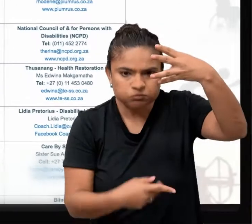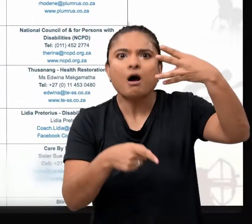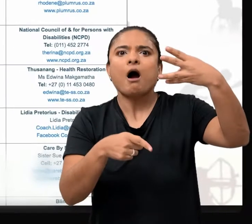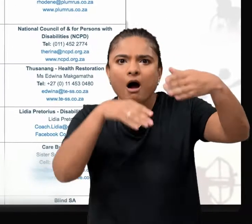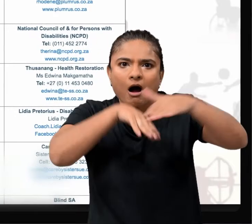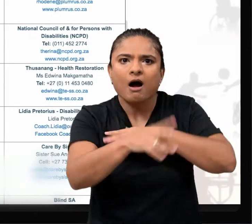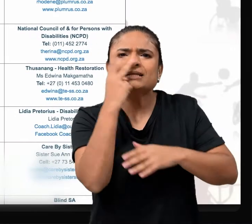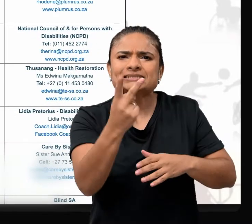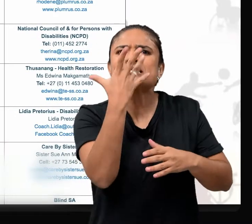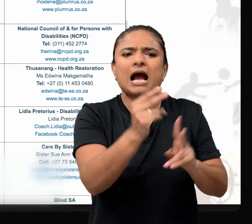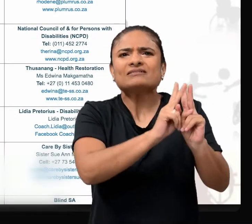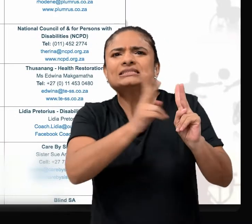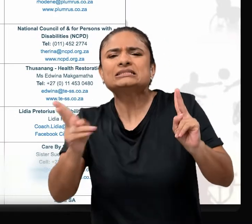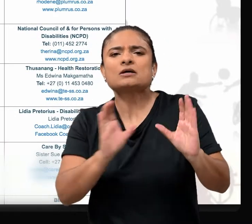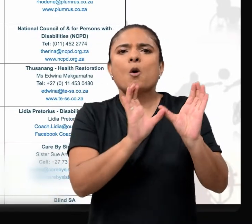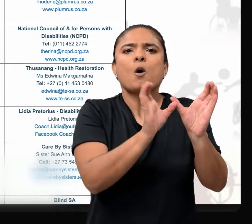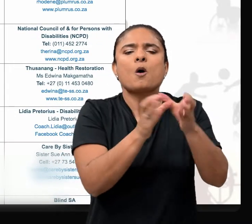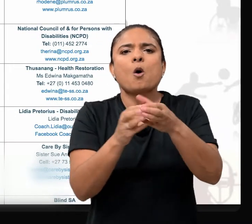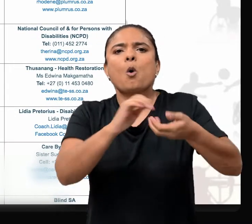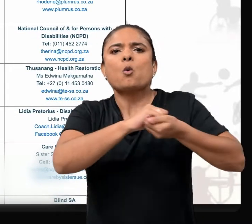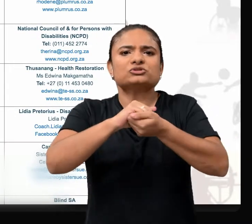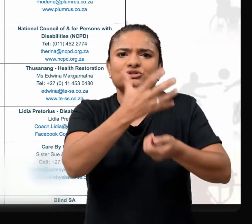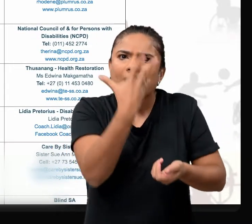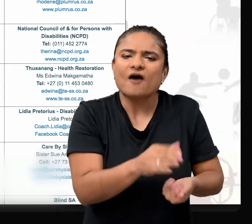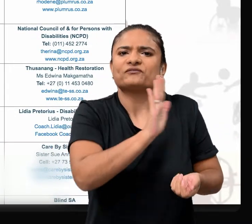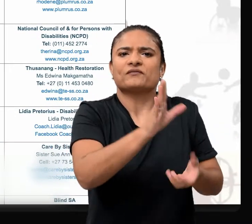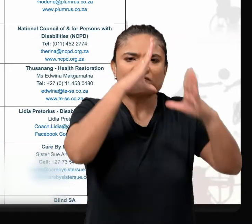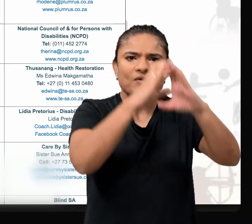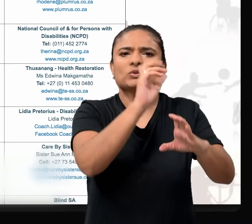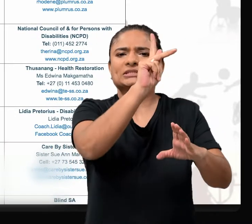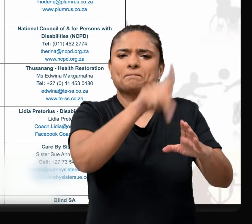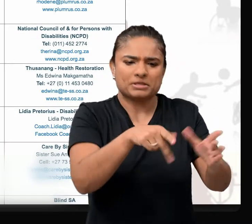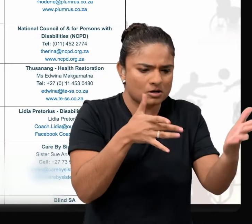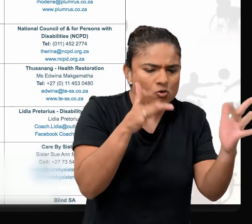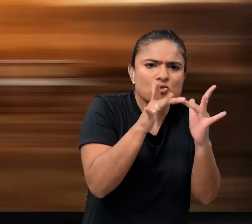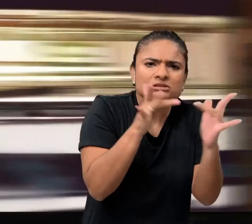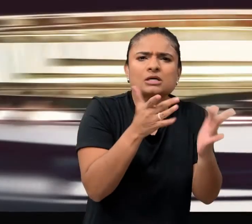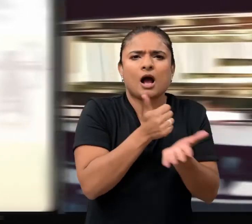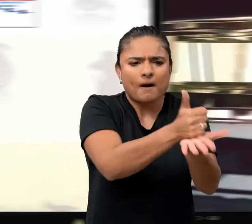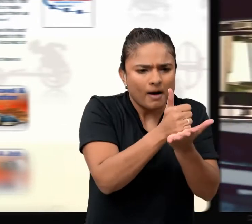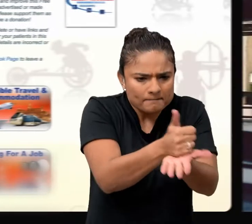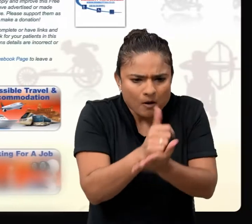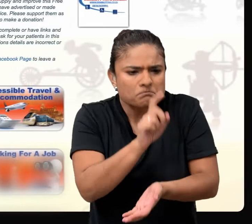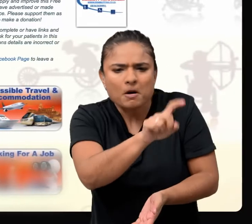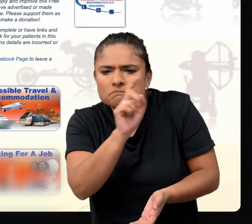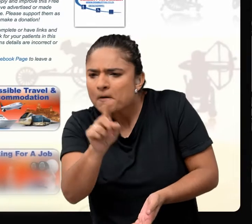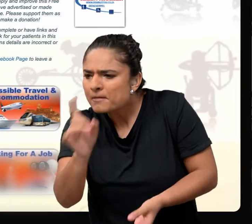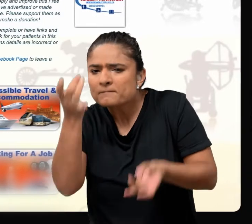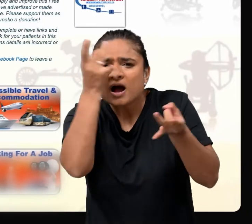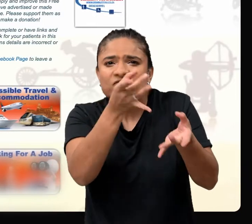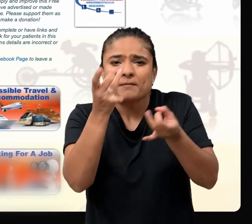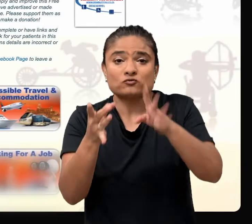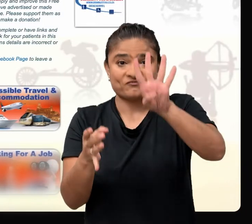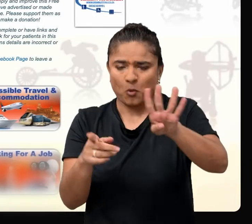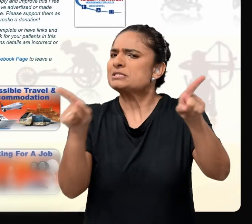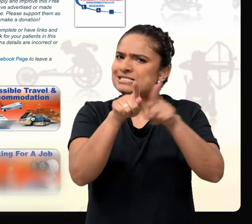We then click on organizations that might be able to help you with info and contact details. You can do it for all 4